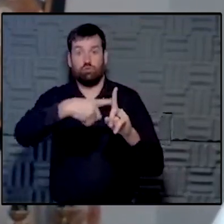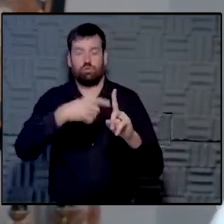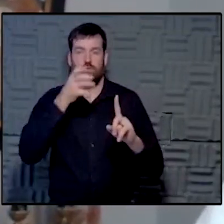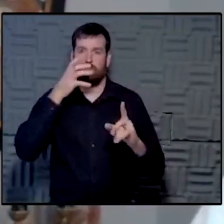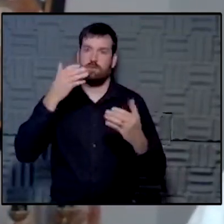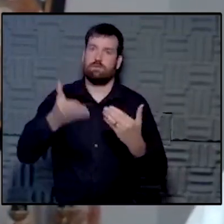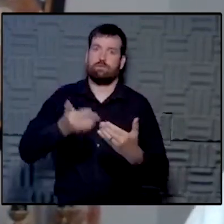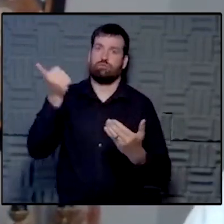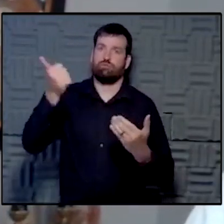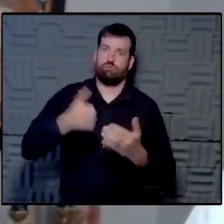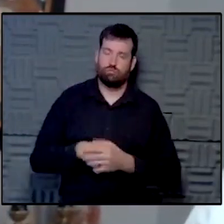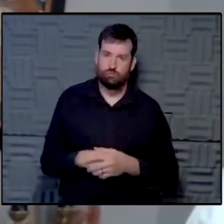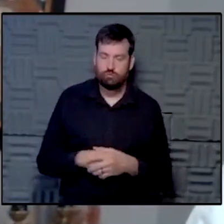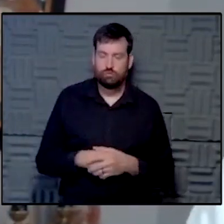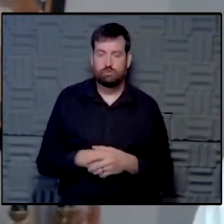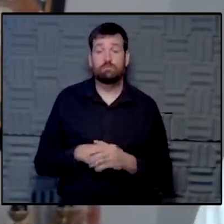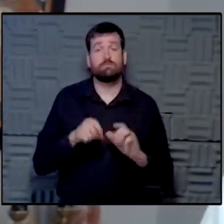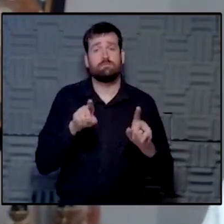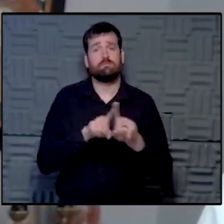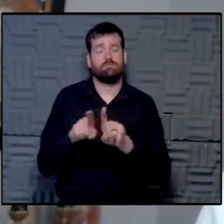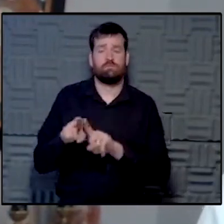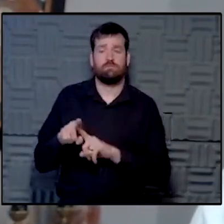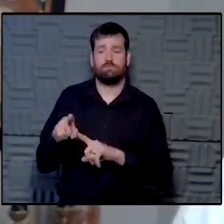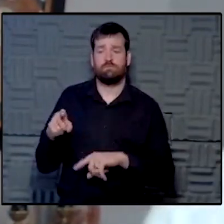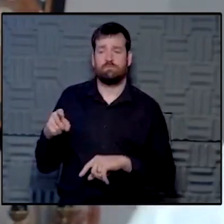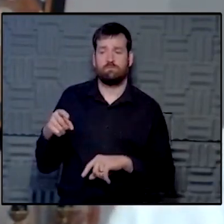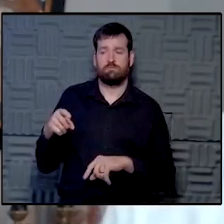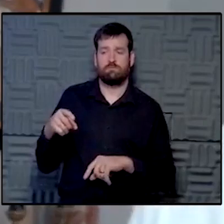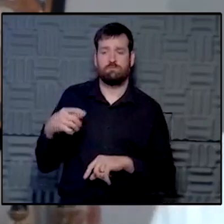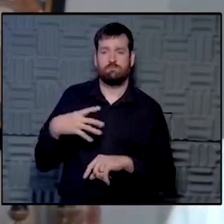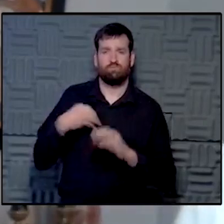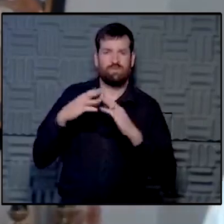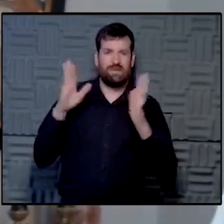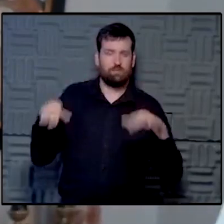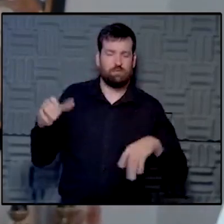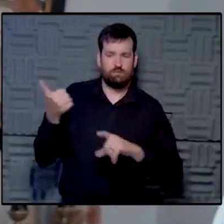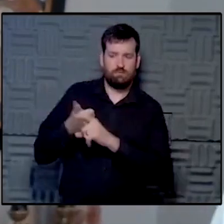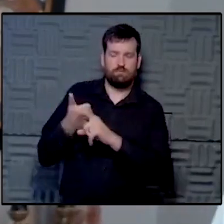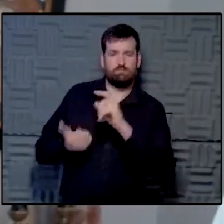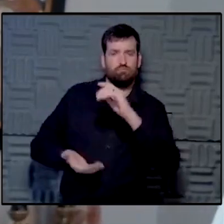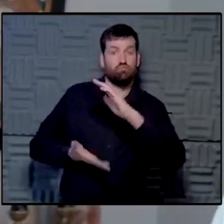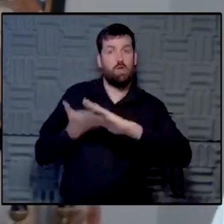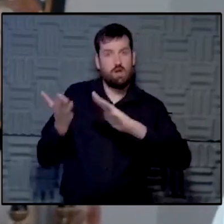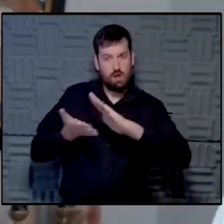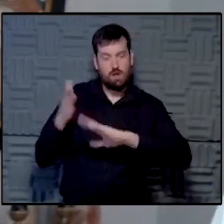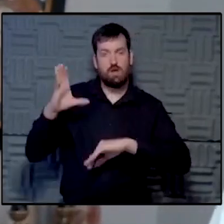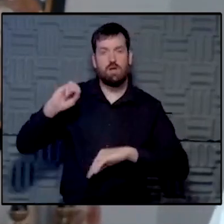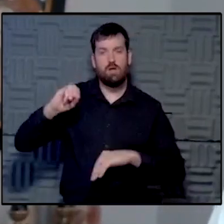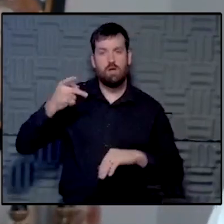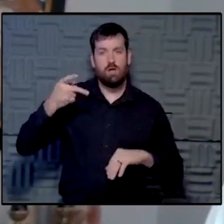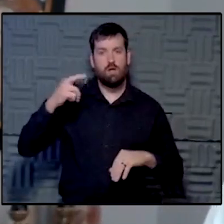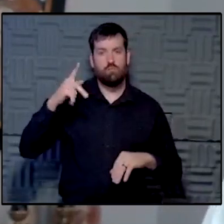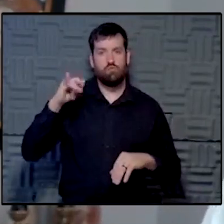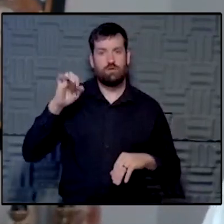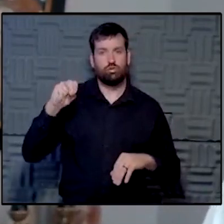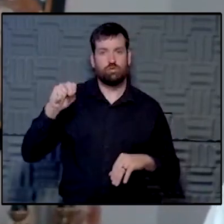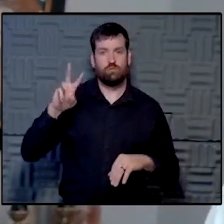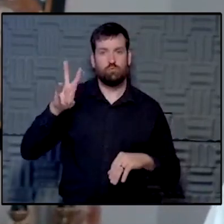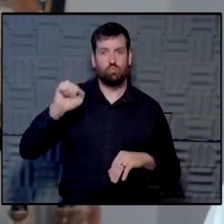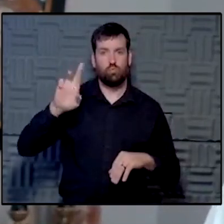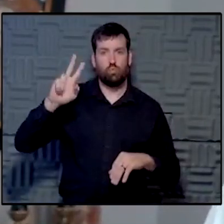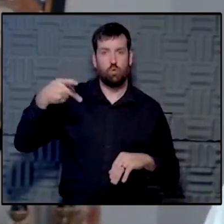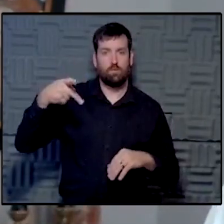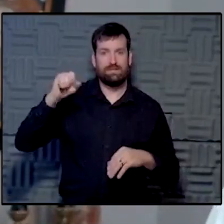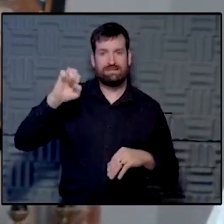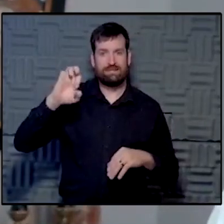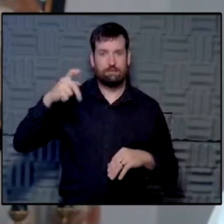lot. And the White House and General Perna, who's running Operation Warp Speed, is not making any promises